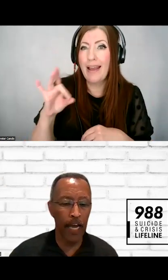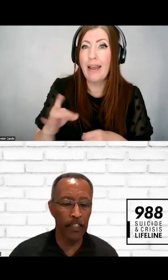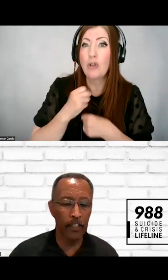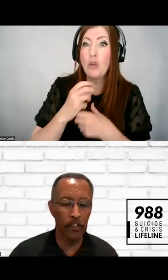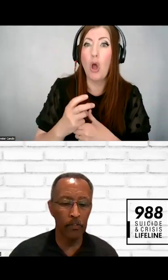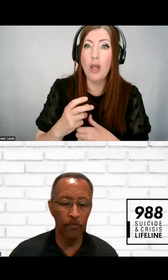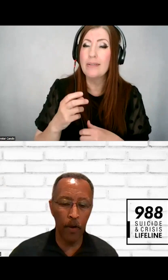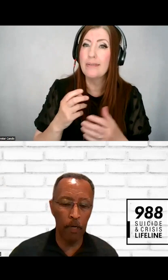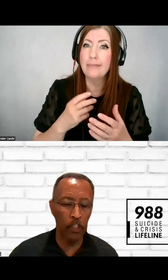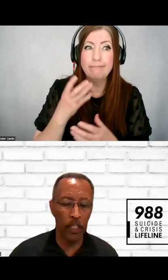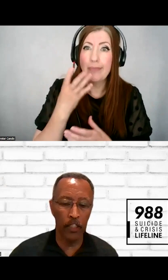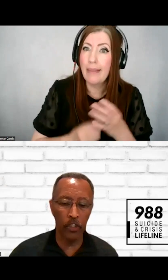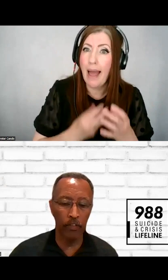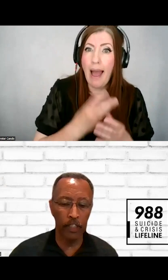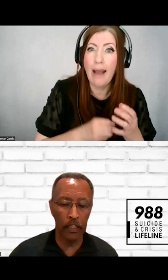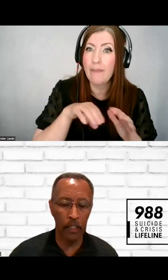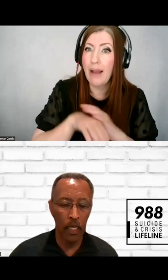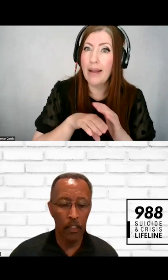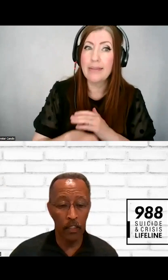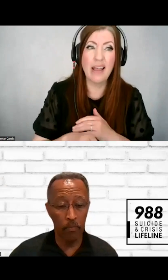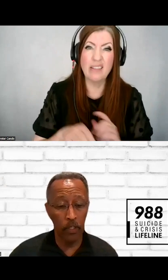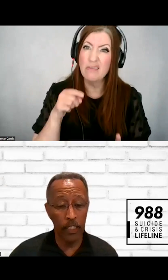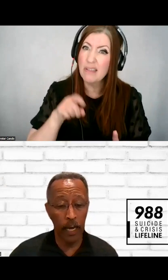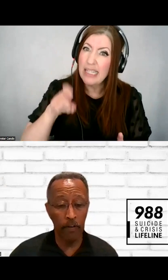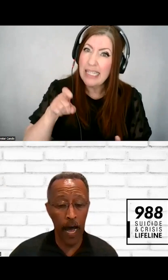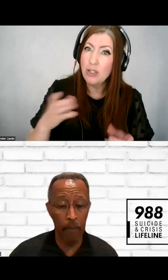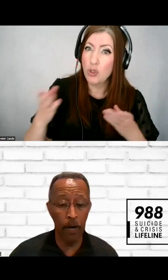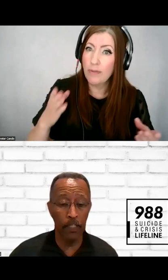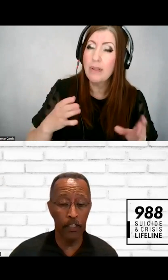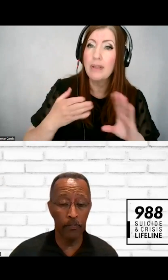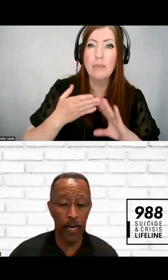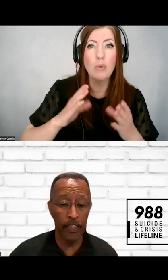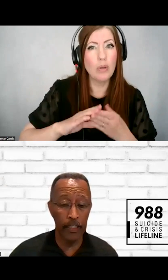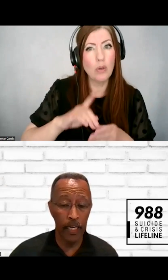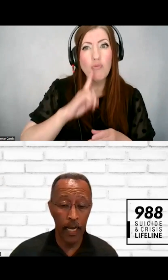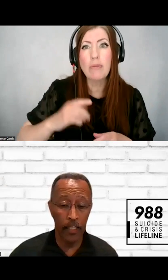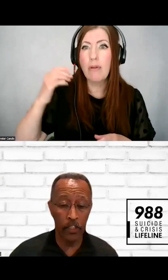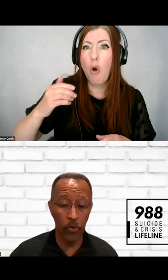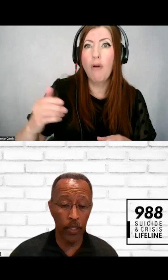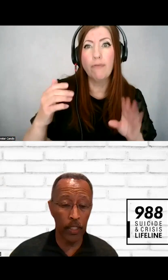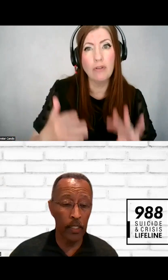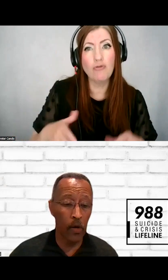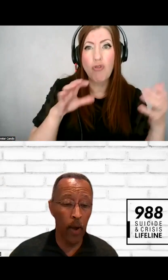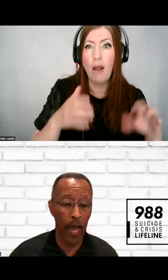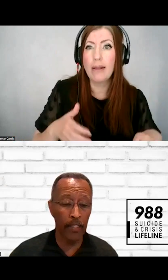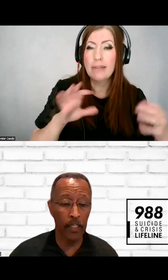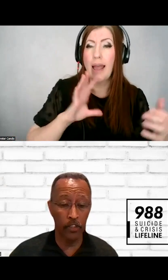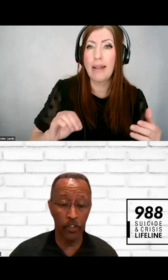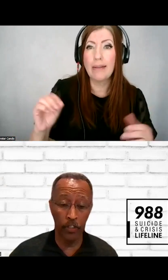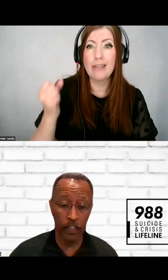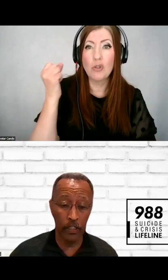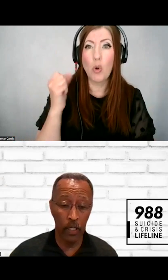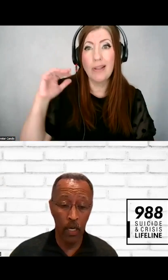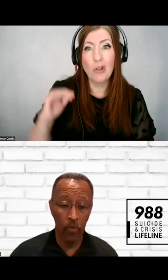lack of access to very much needed services. These communities have high prevalence of crises and historically low access